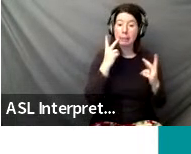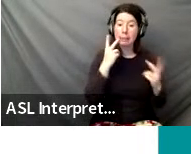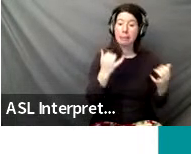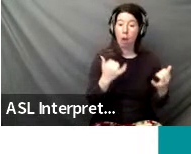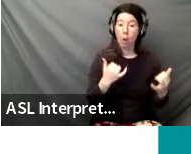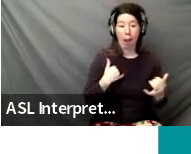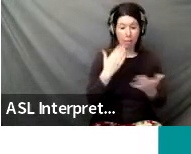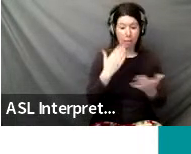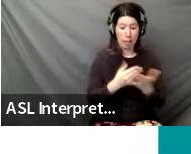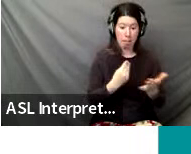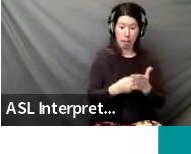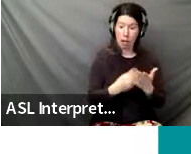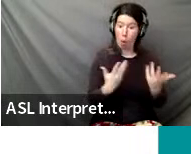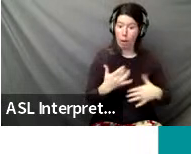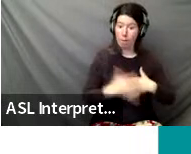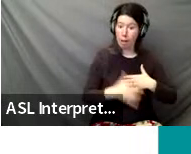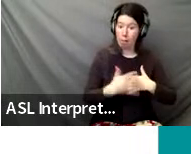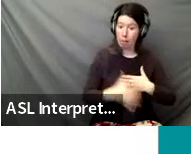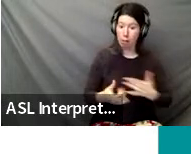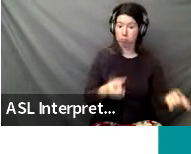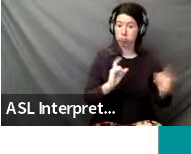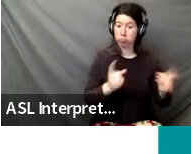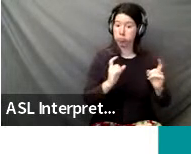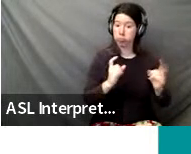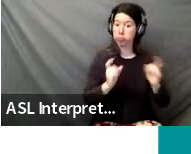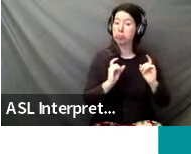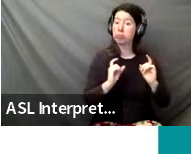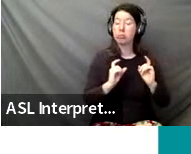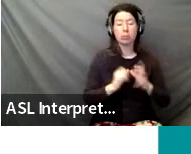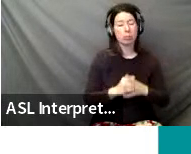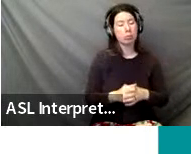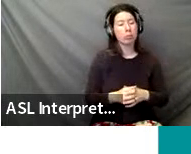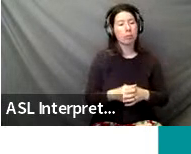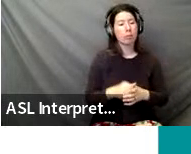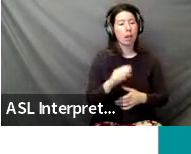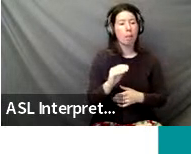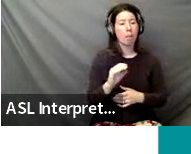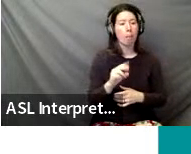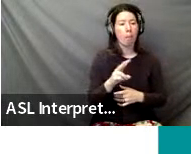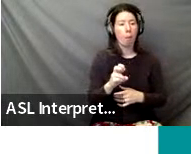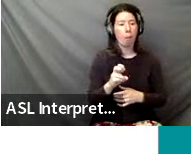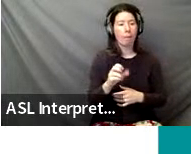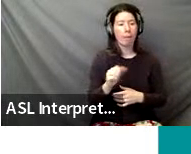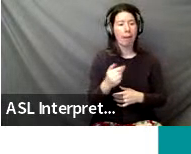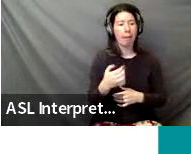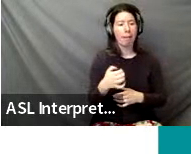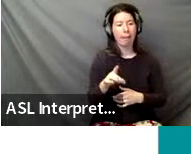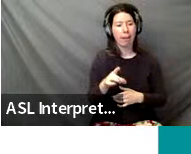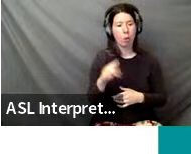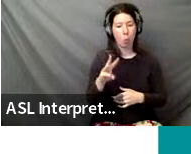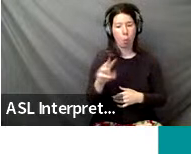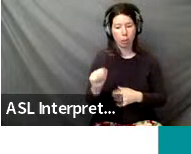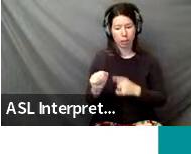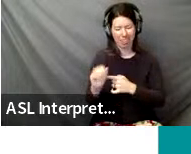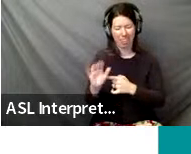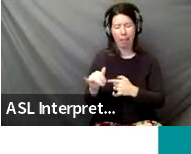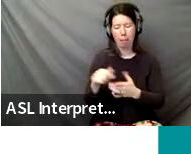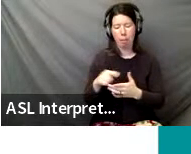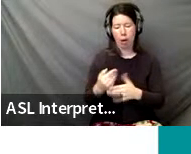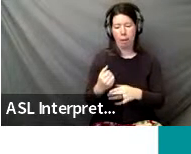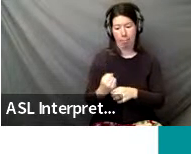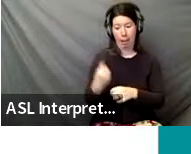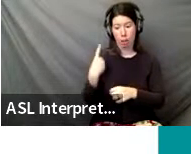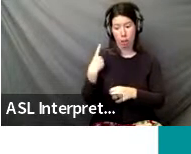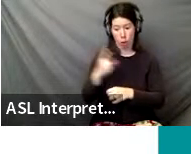funds that have been provided to the program. Move Ahead Washington was a program last year that the Washington legislature